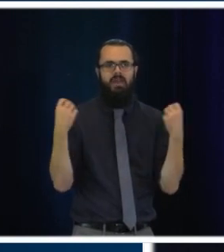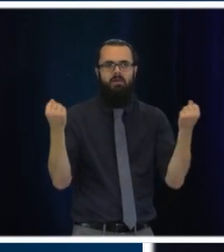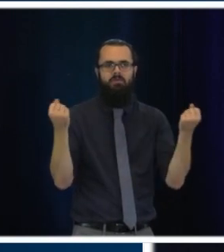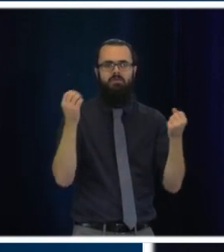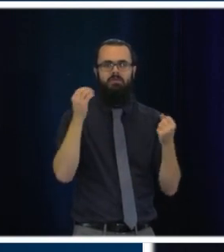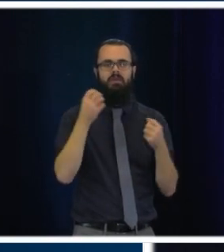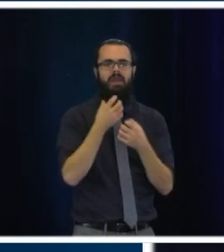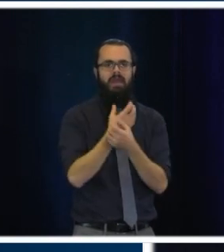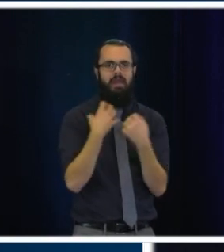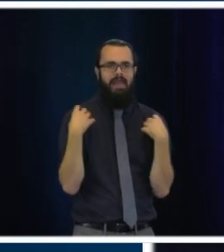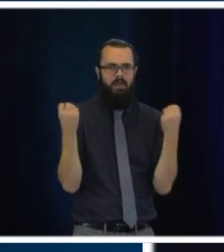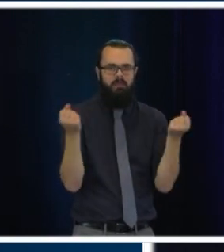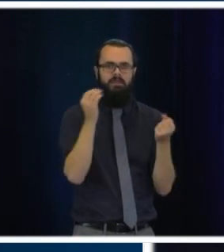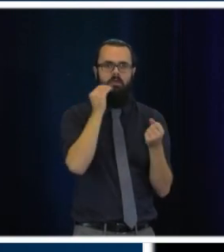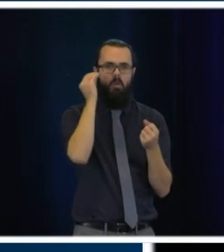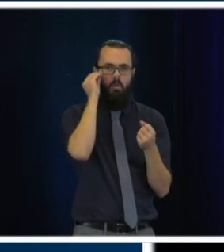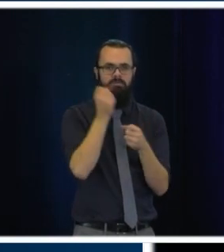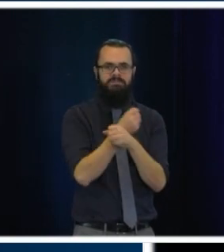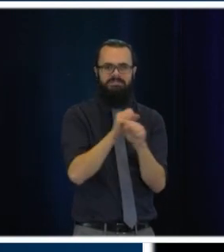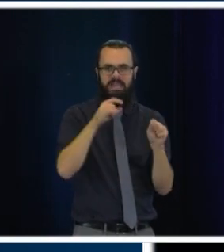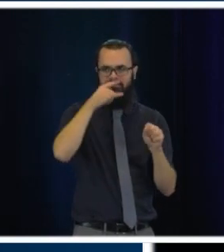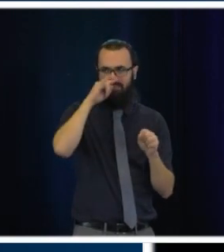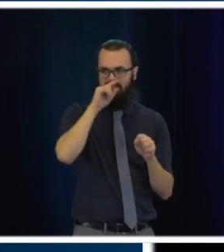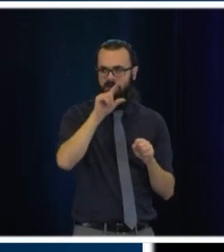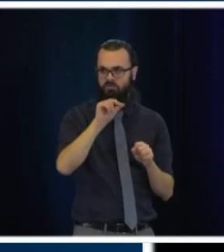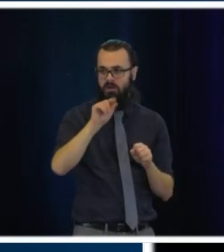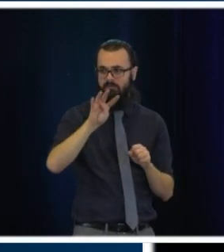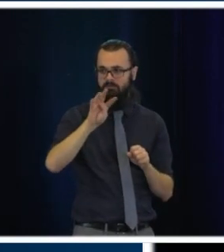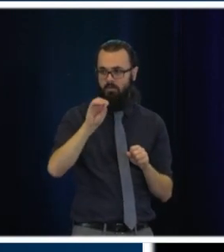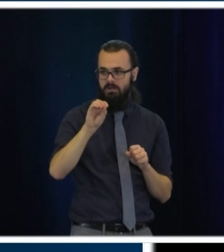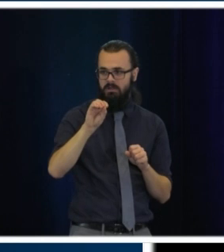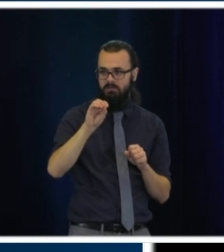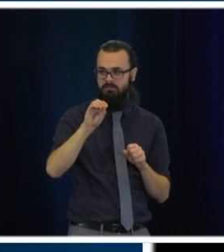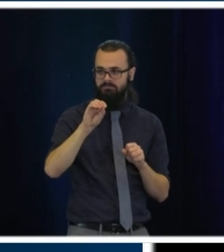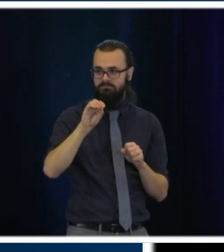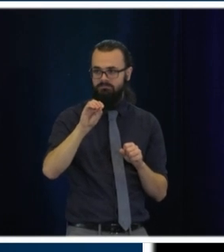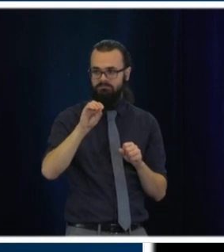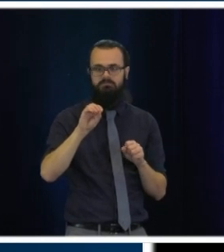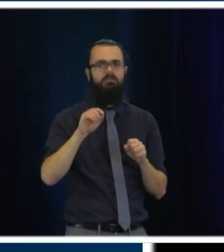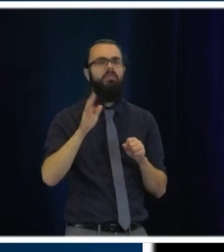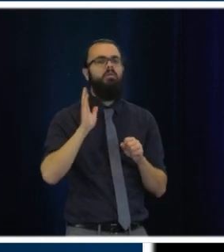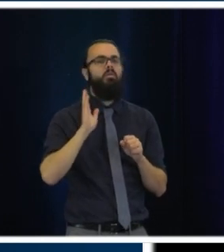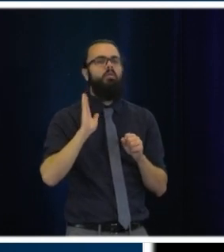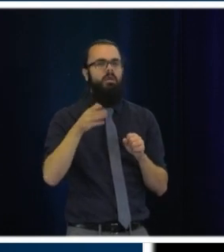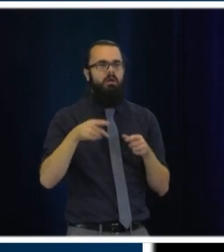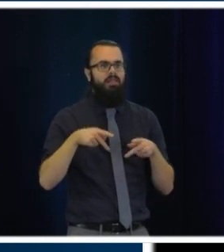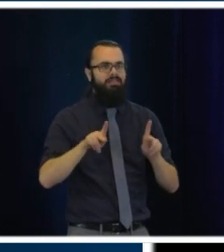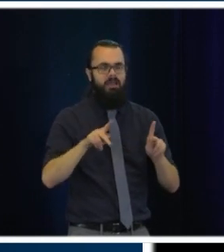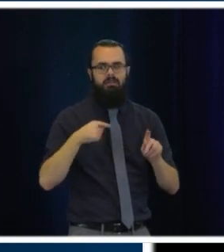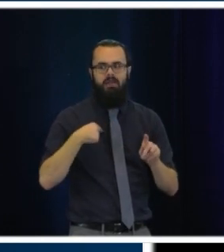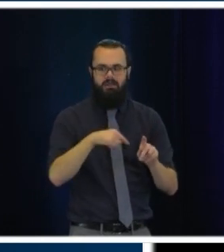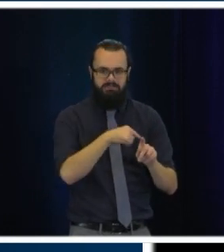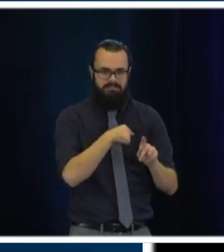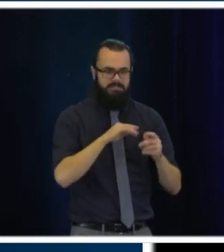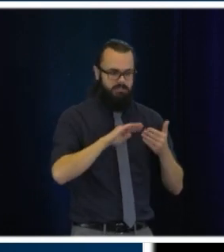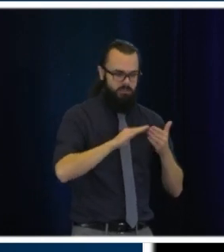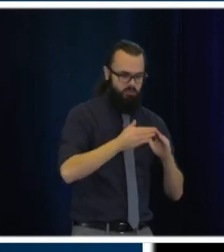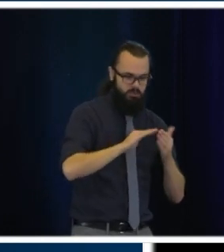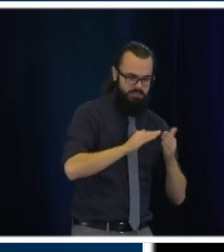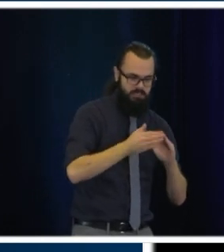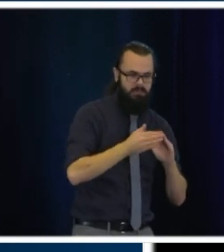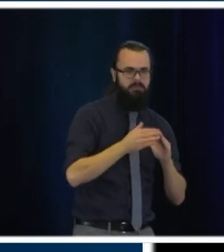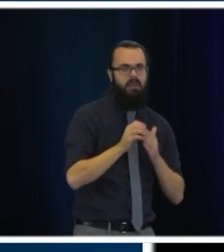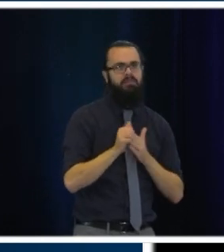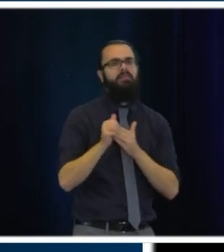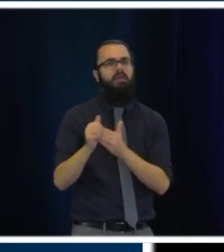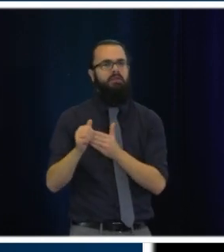health equity initiative. And it's going to allow us as a community, but led by Columbus Public Health, to do better